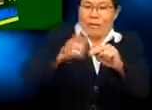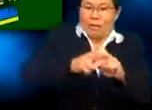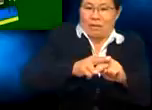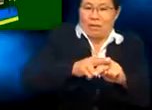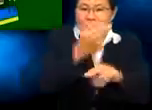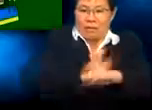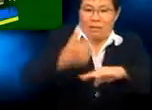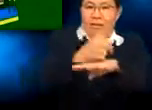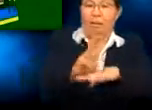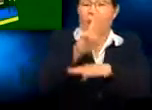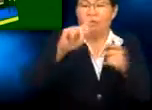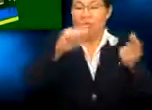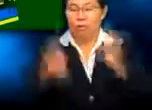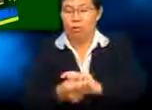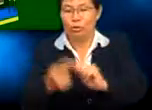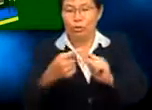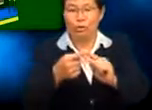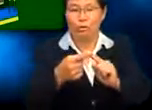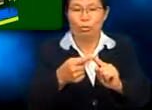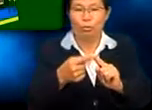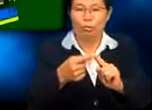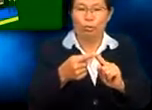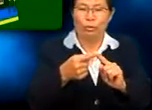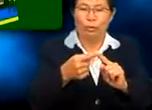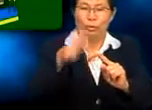step-up transformer to a staggering